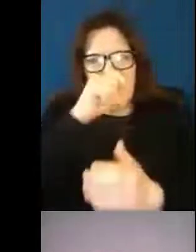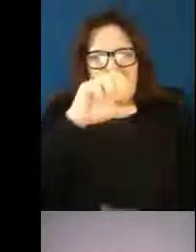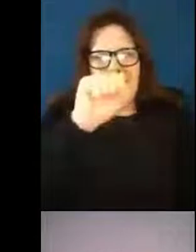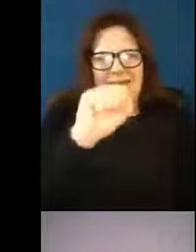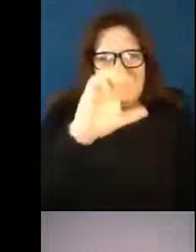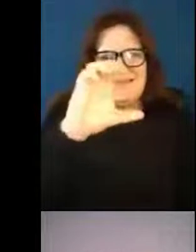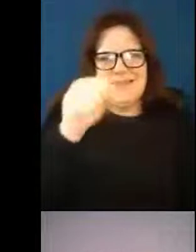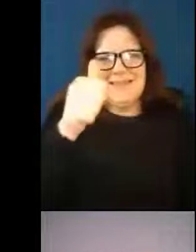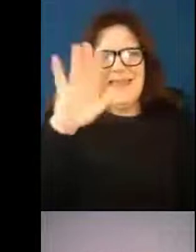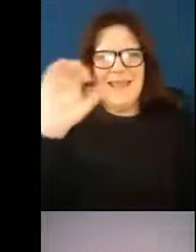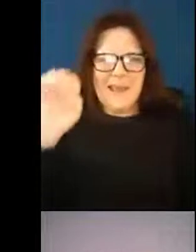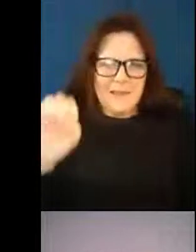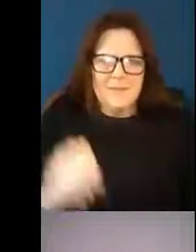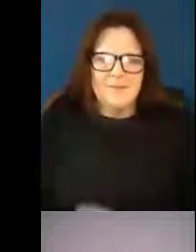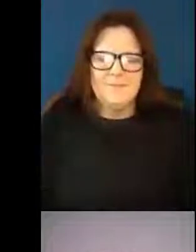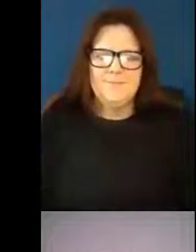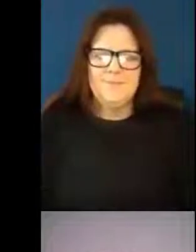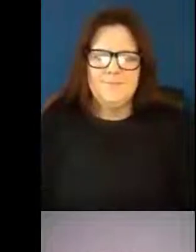which